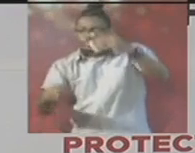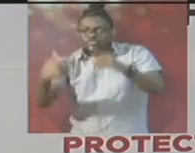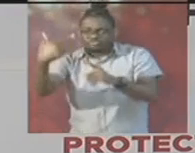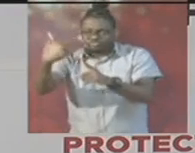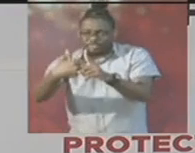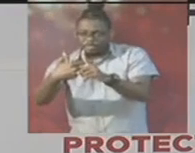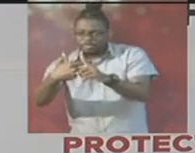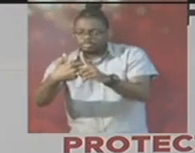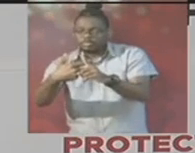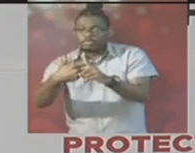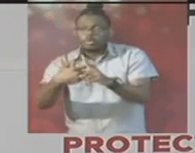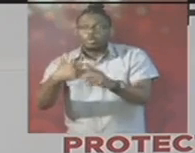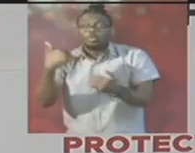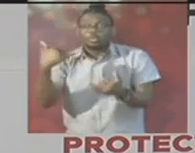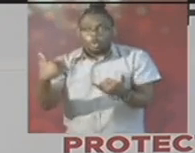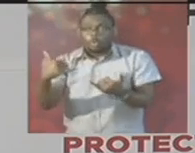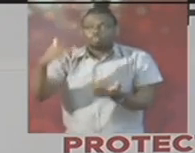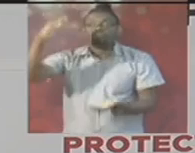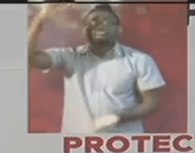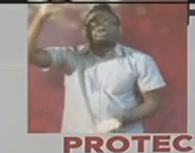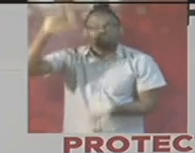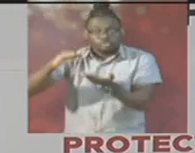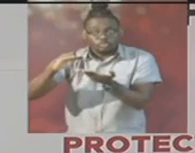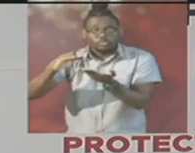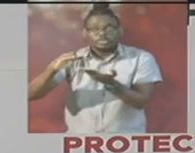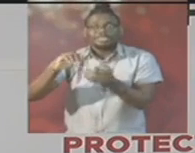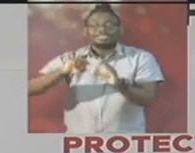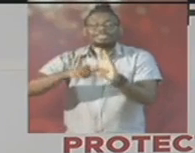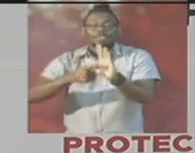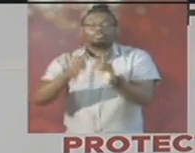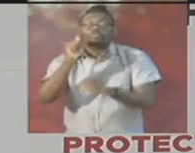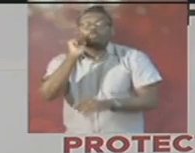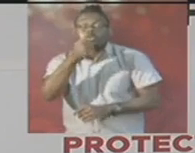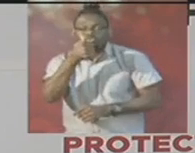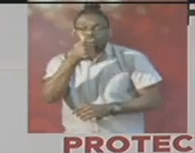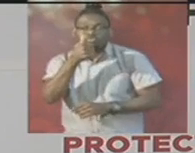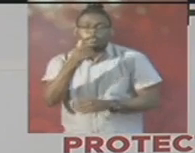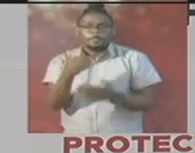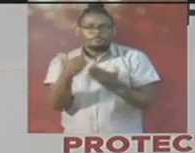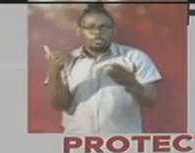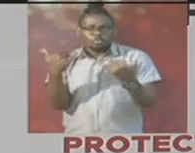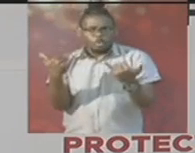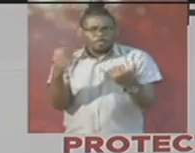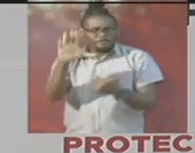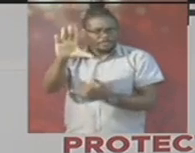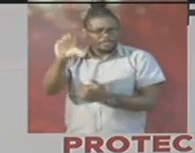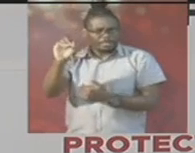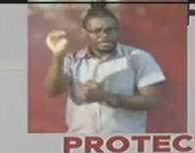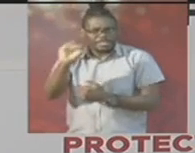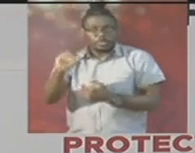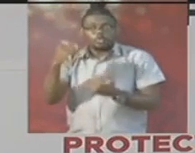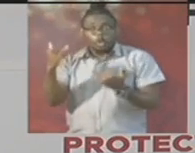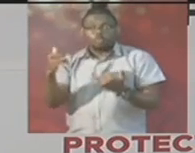will be reduced from tomorrow from 50% capacity to 25%